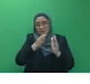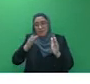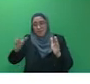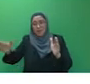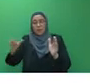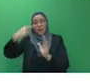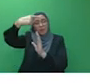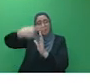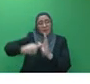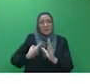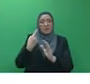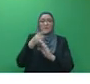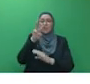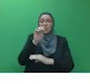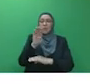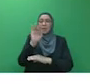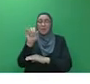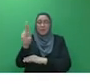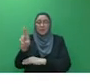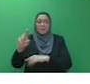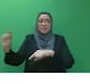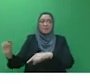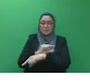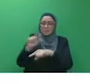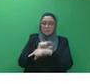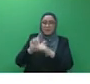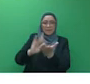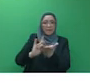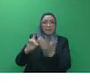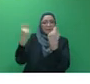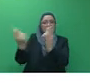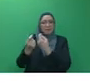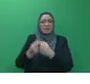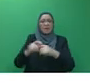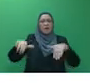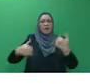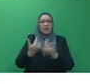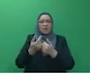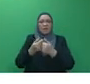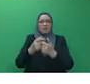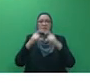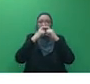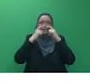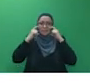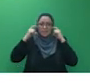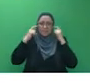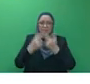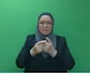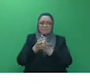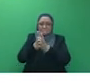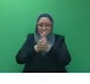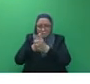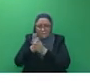had to run one month of webinars we use our medical team to train people on all the health steps we have to take hand washing